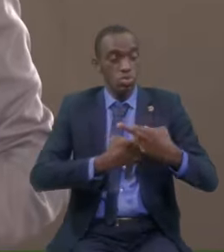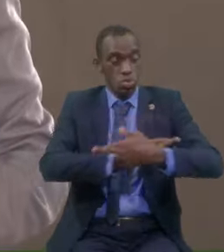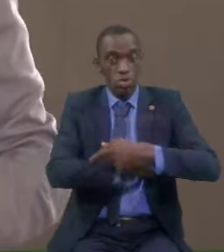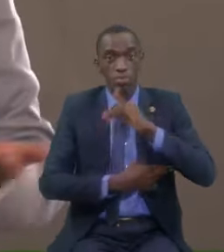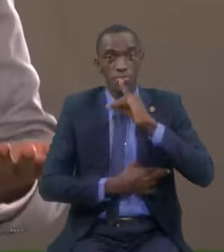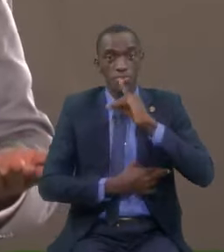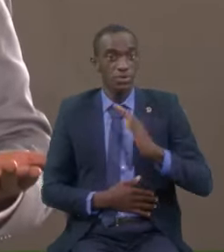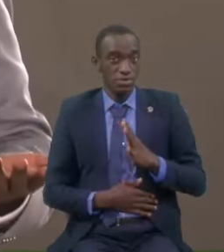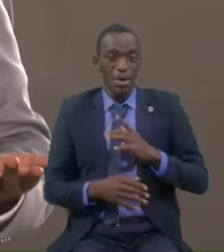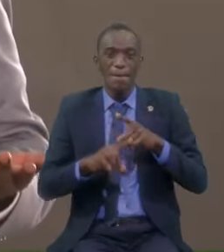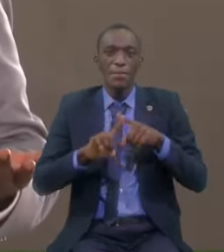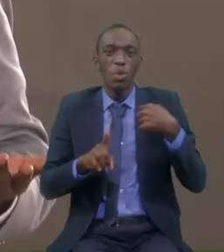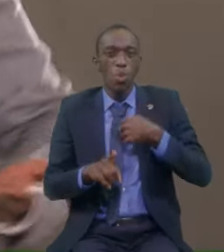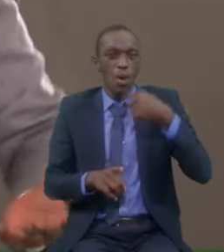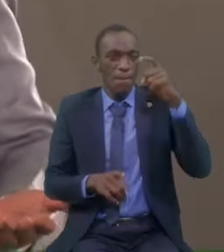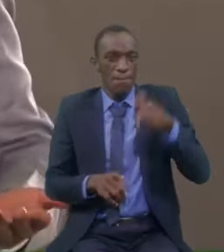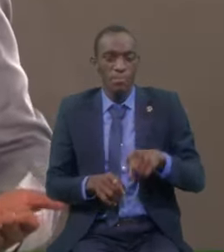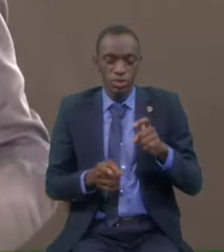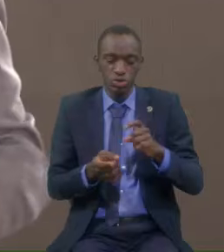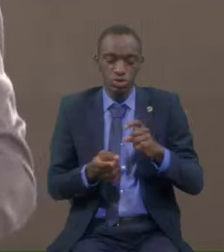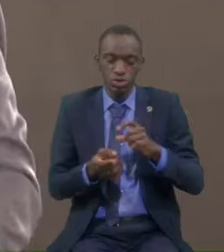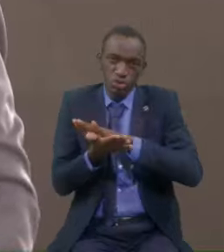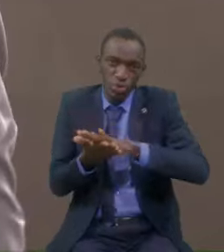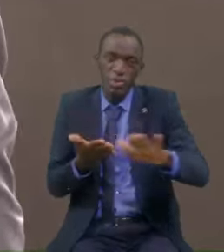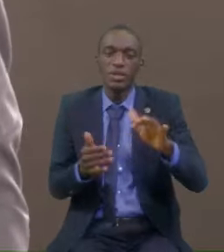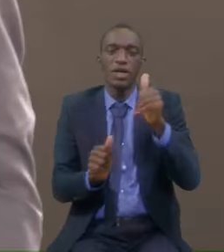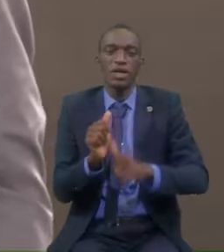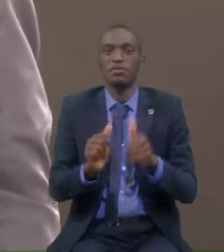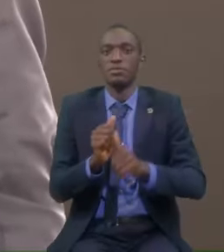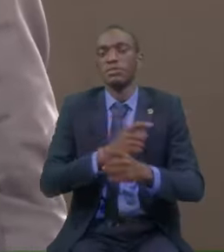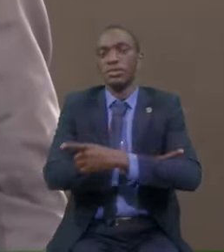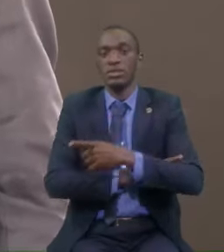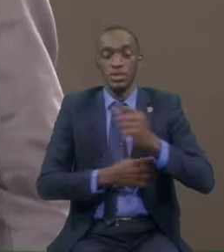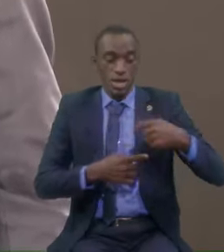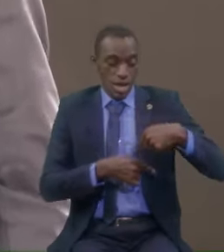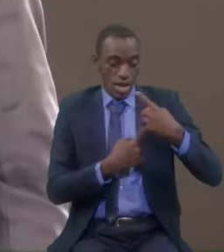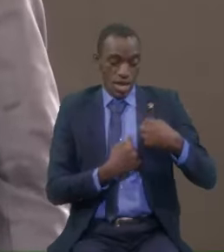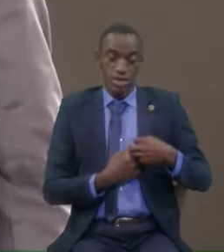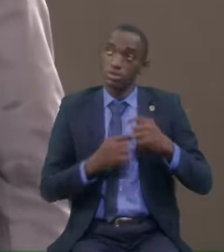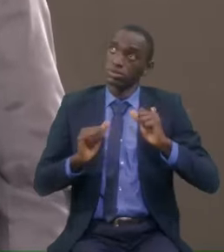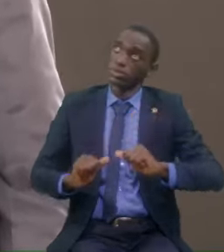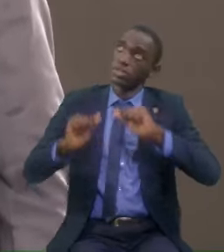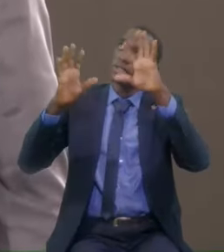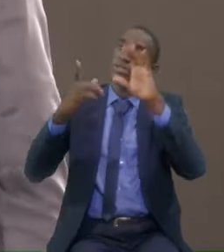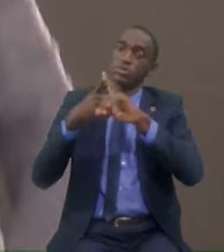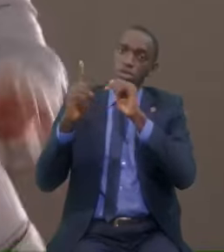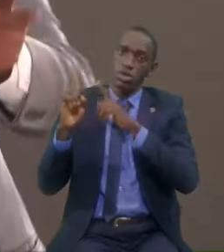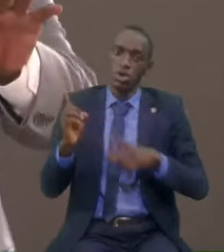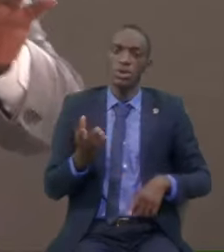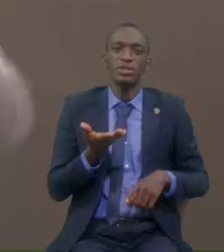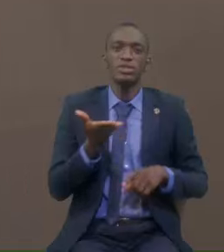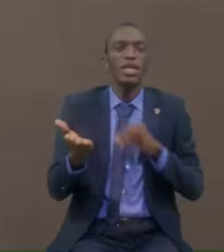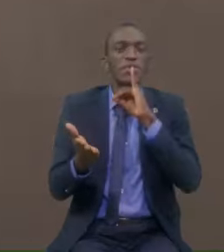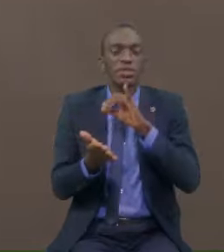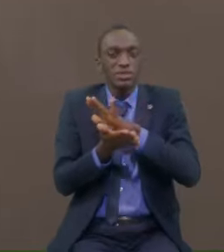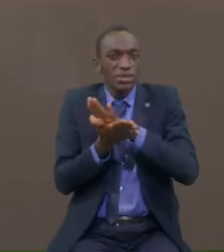heart has been converted, consecrated to the Lord. There's a purging that takes place every day.